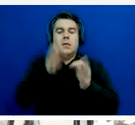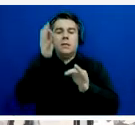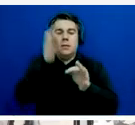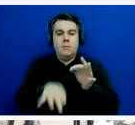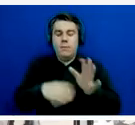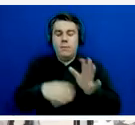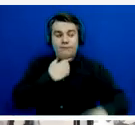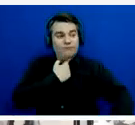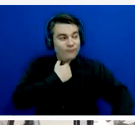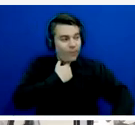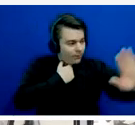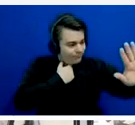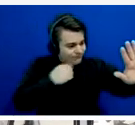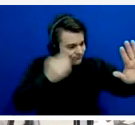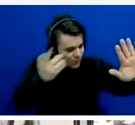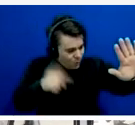throat.